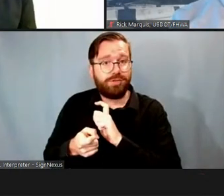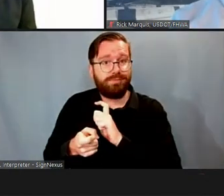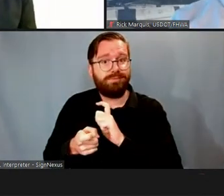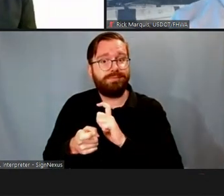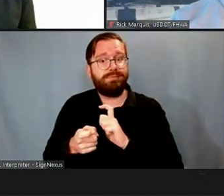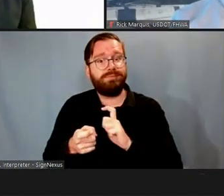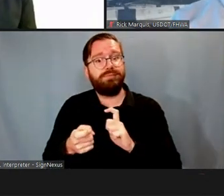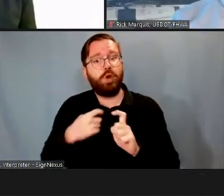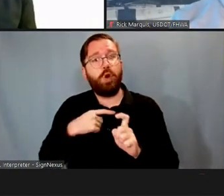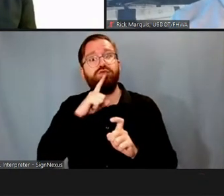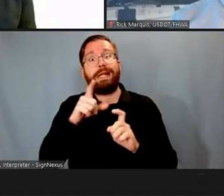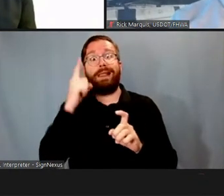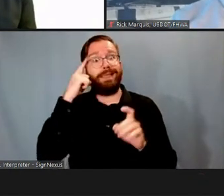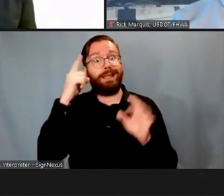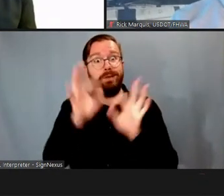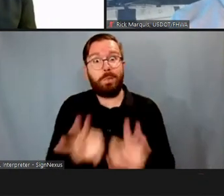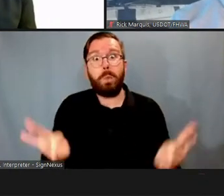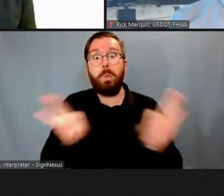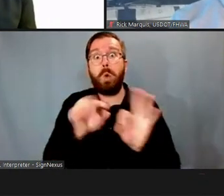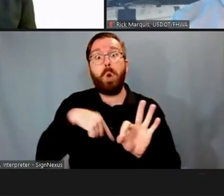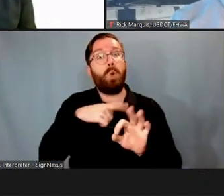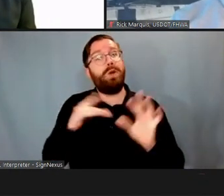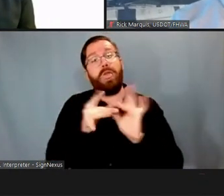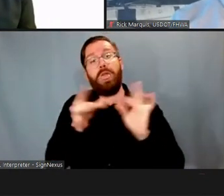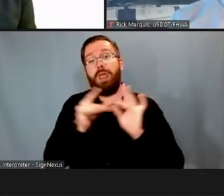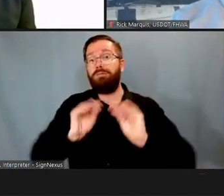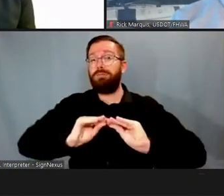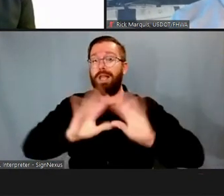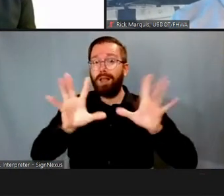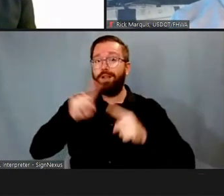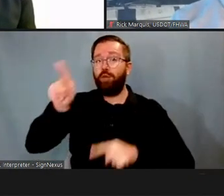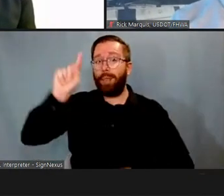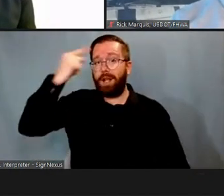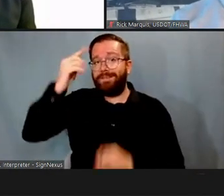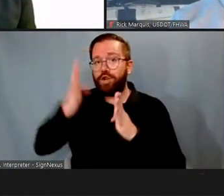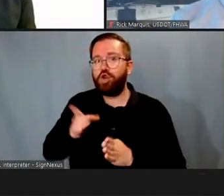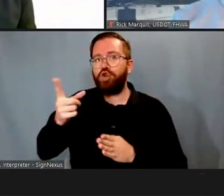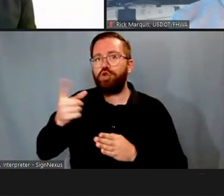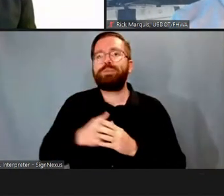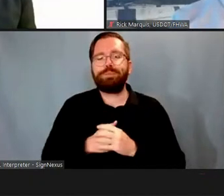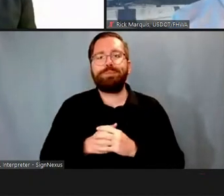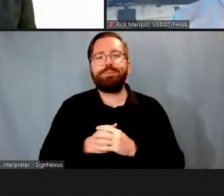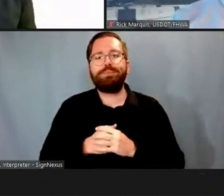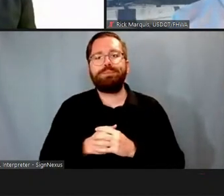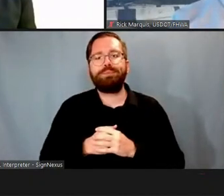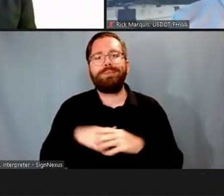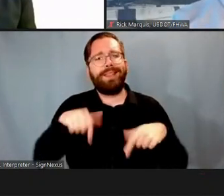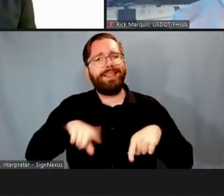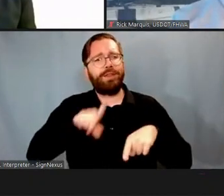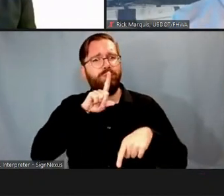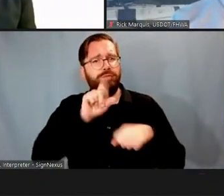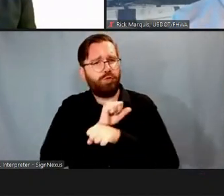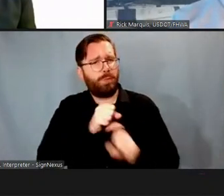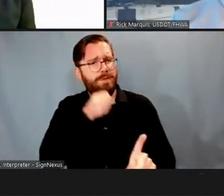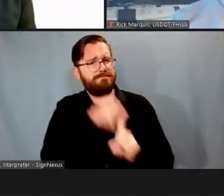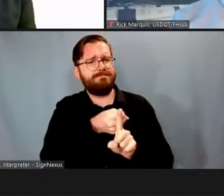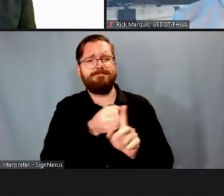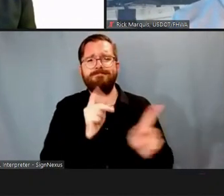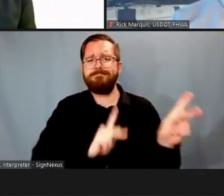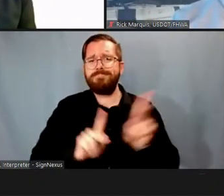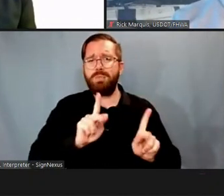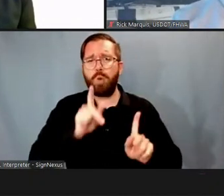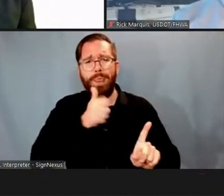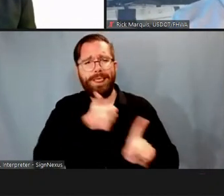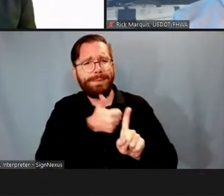everyone makes uh that clear in their comments as well um the fact that that this will have an impact on so many people disproportionately